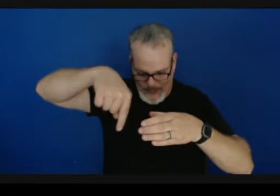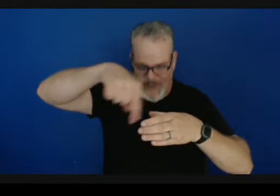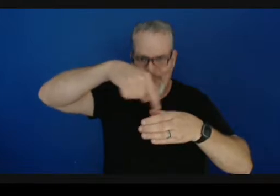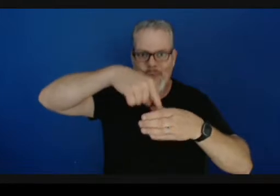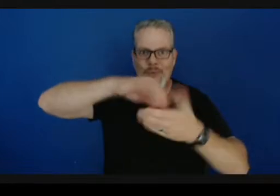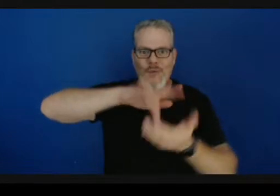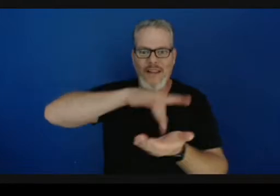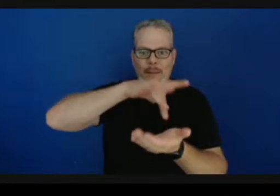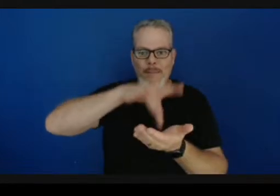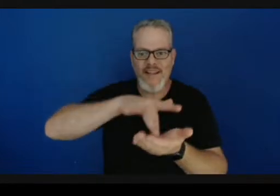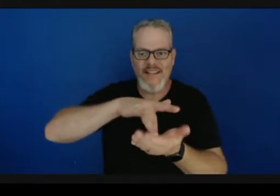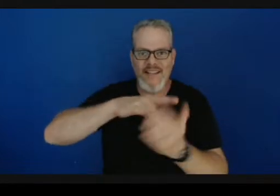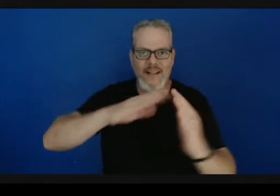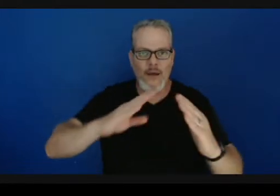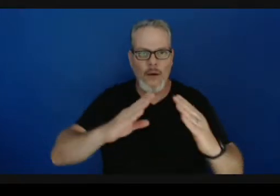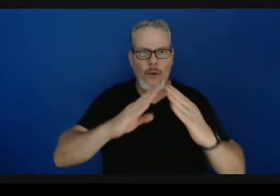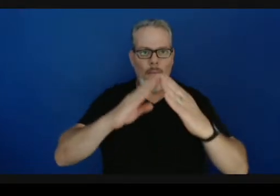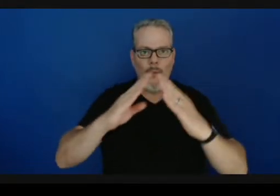like the cones in here.